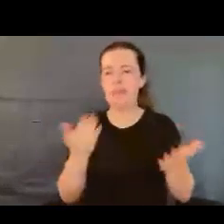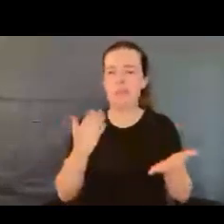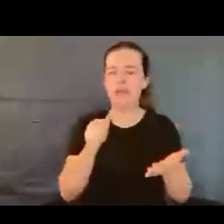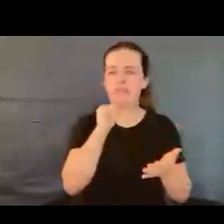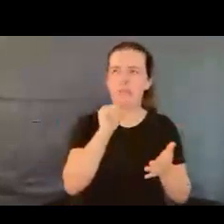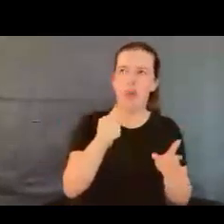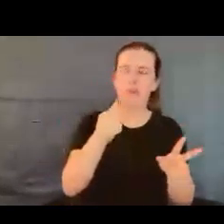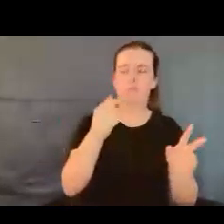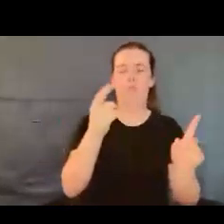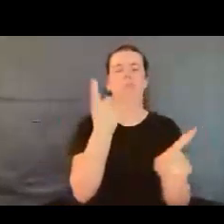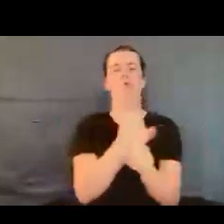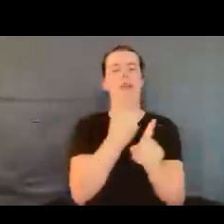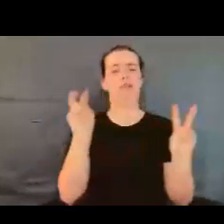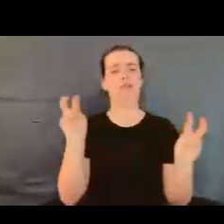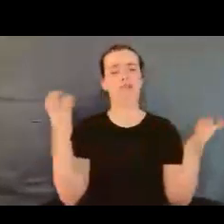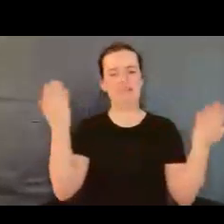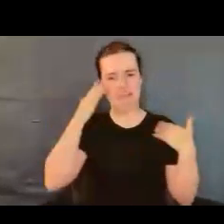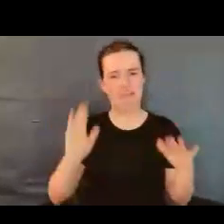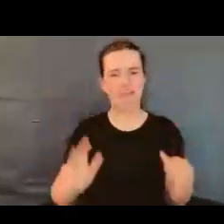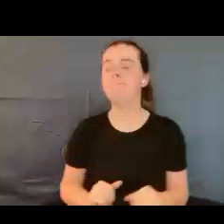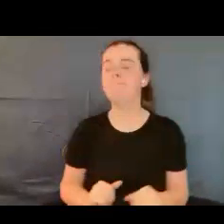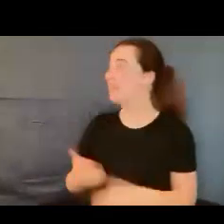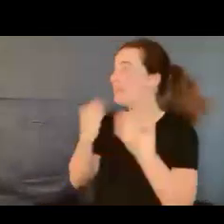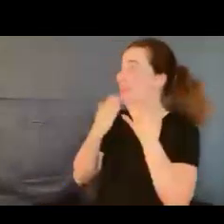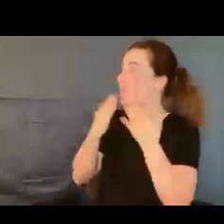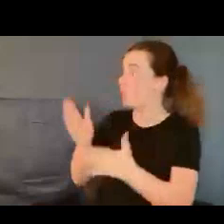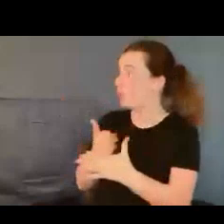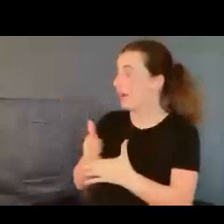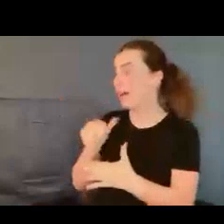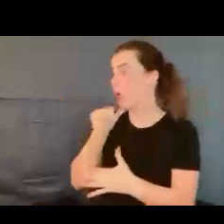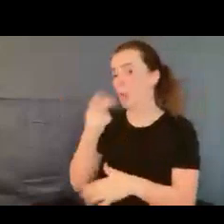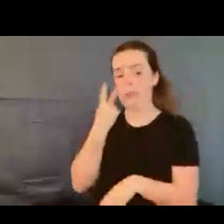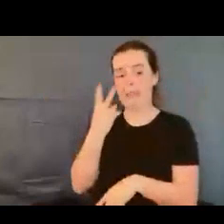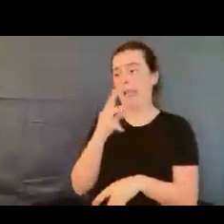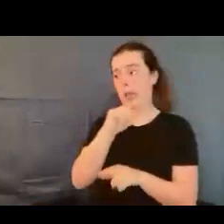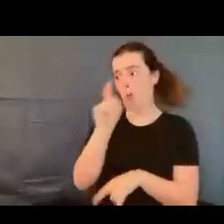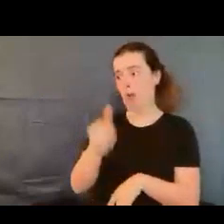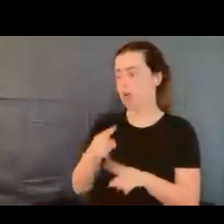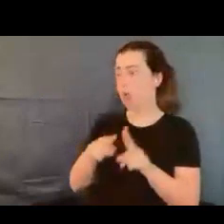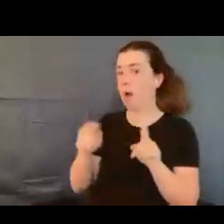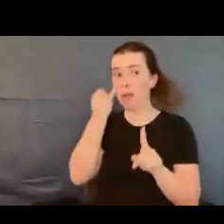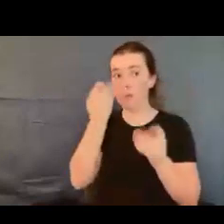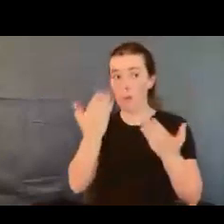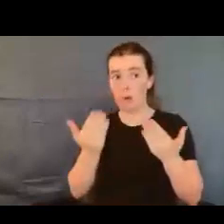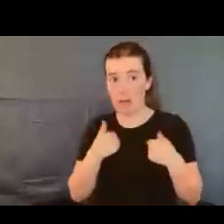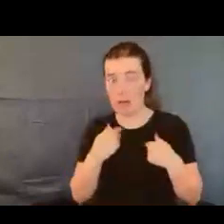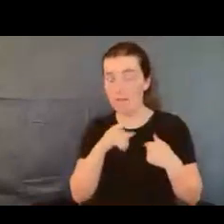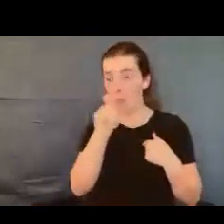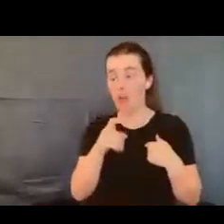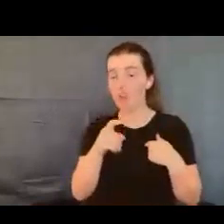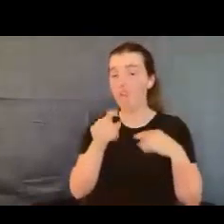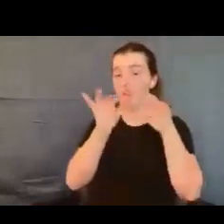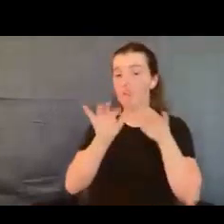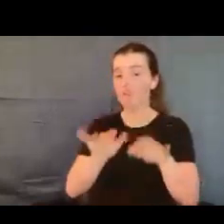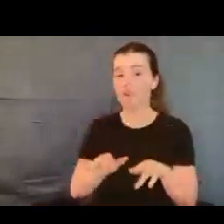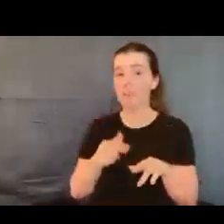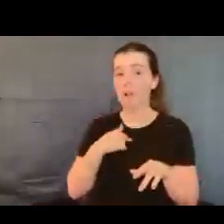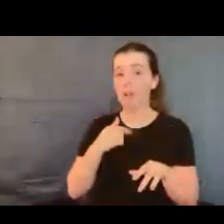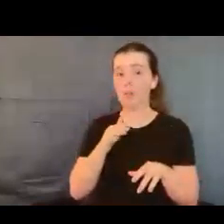information. Cool. Thank you so much for sharing this. I don't see any questions in the chat, but if anybody has Awesome. any, feel free to drop them in and we'll follow